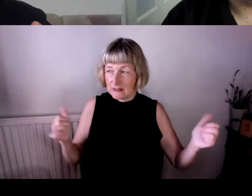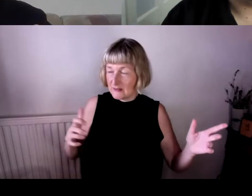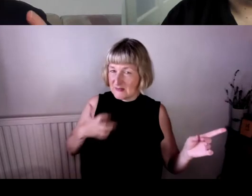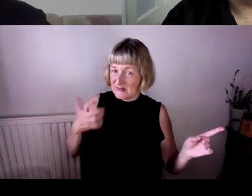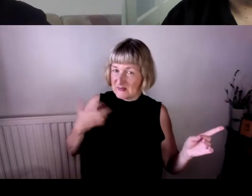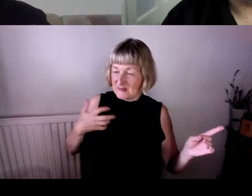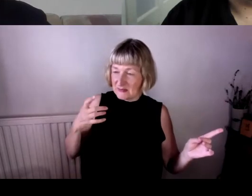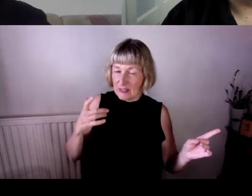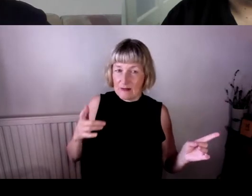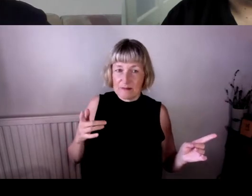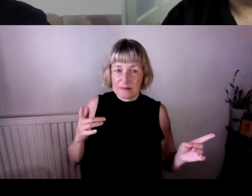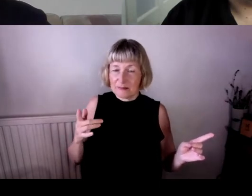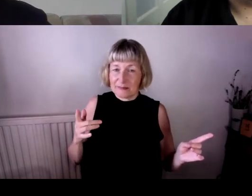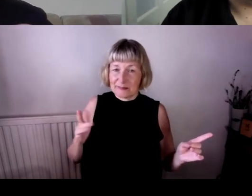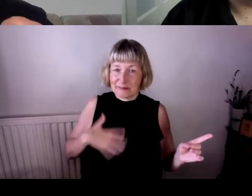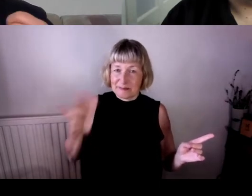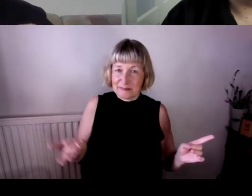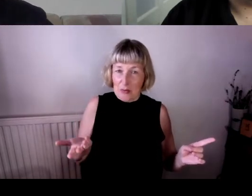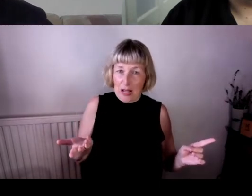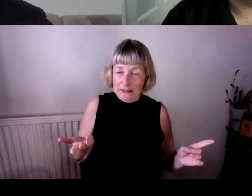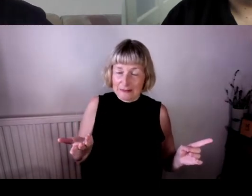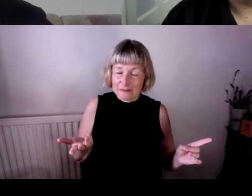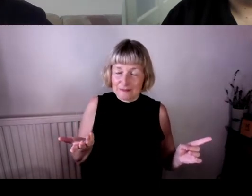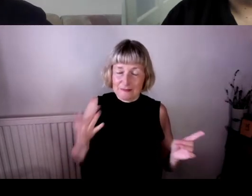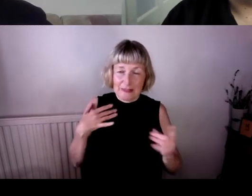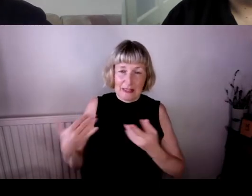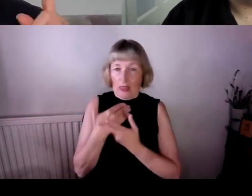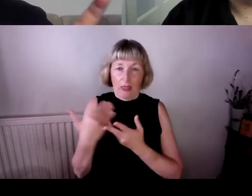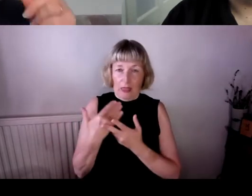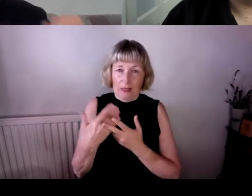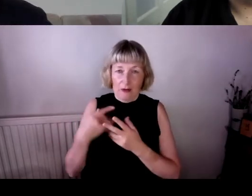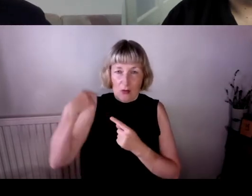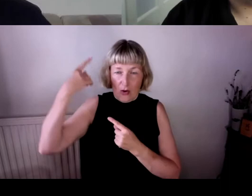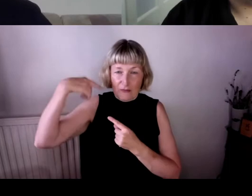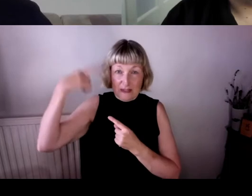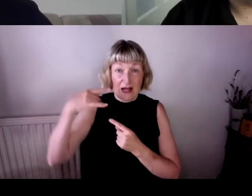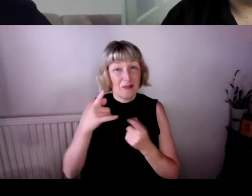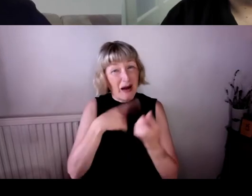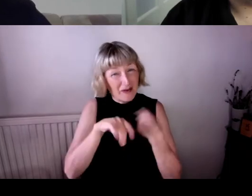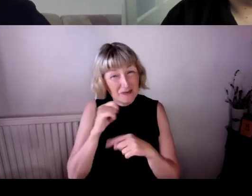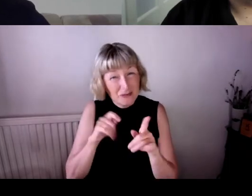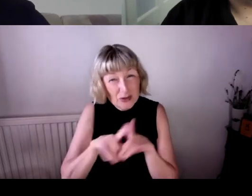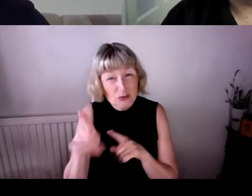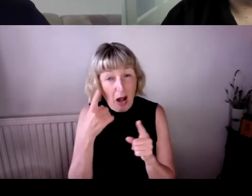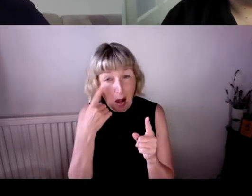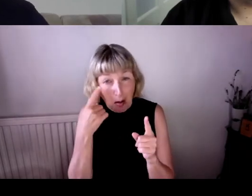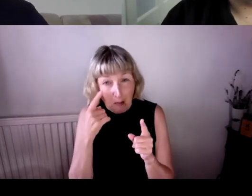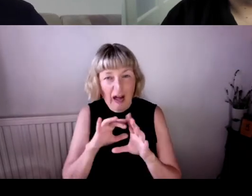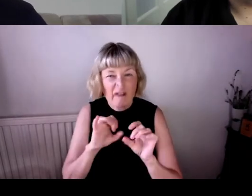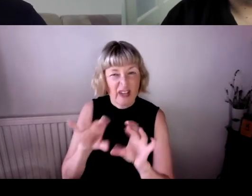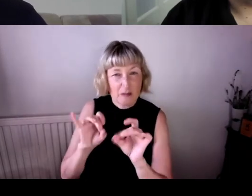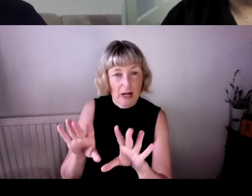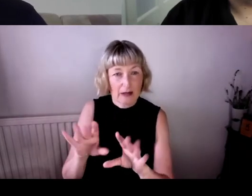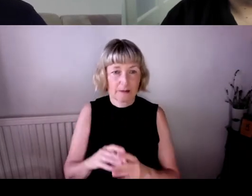audience don't like to be disturbed by disabled people. So it can be quite difficult, but we will try them out and we will feedback. I tried